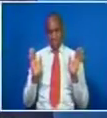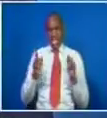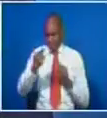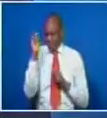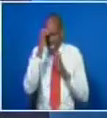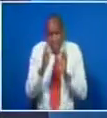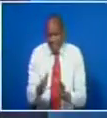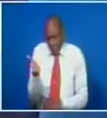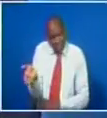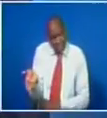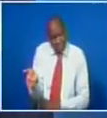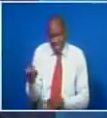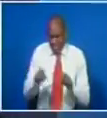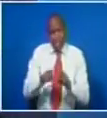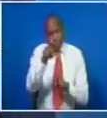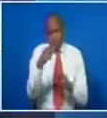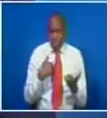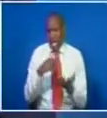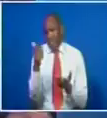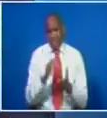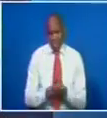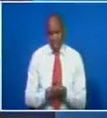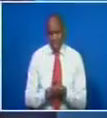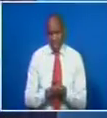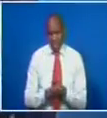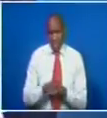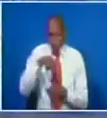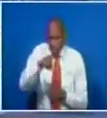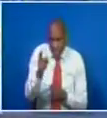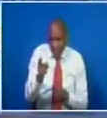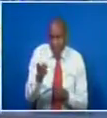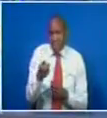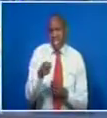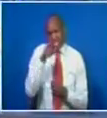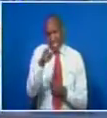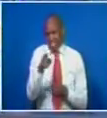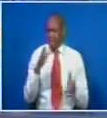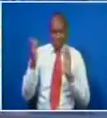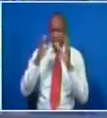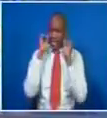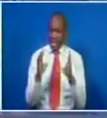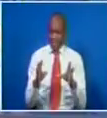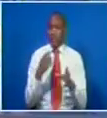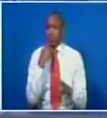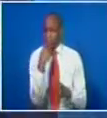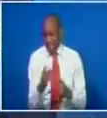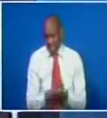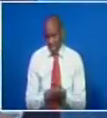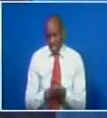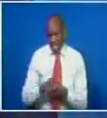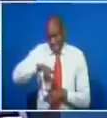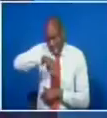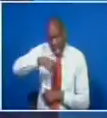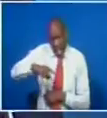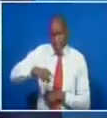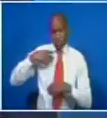a Kenyan, like any other Kenyan. I think it would be very unfair to infer that we have